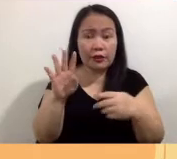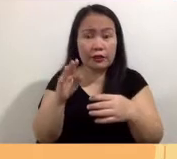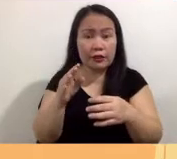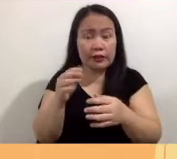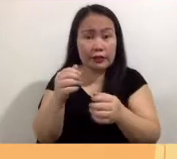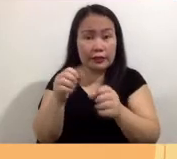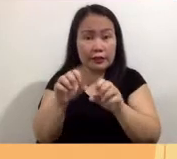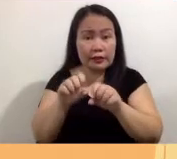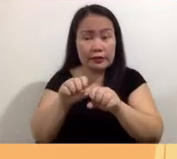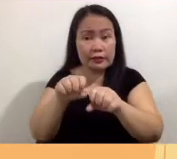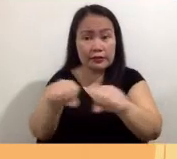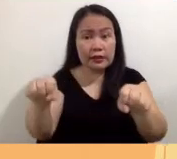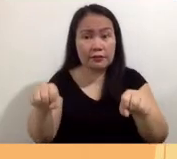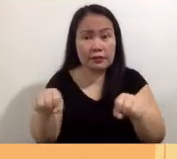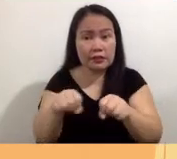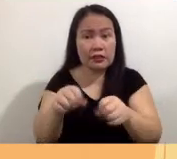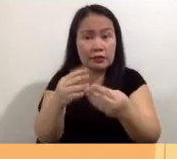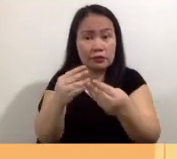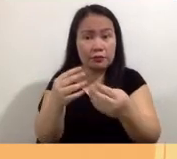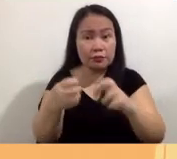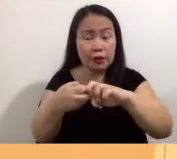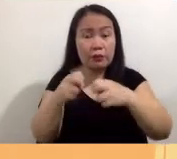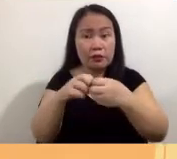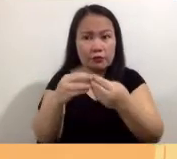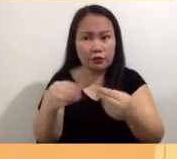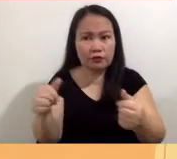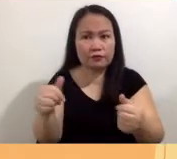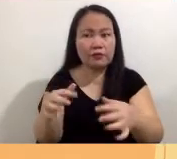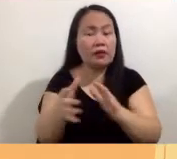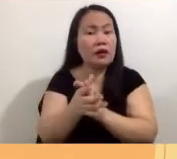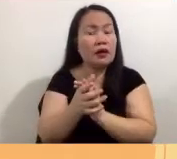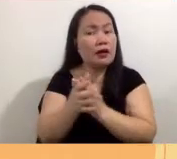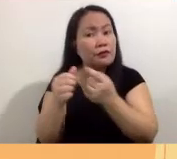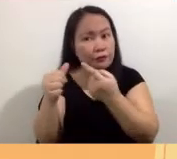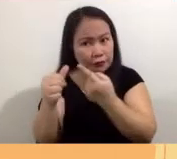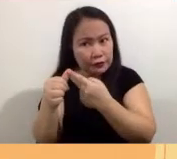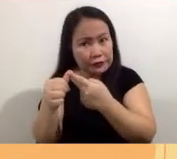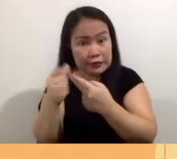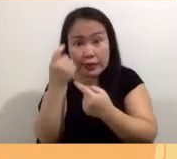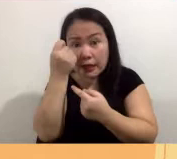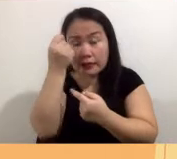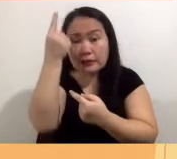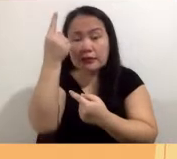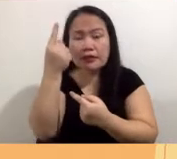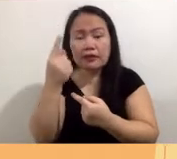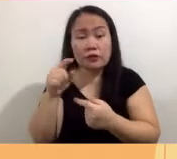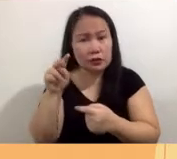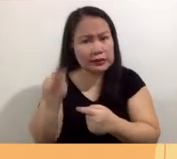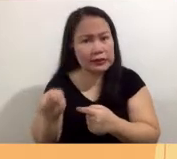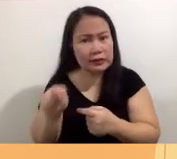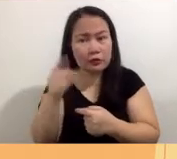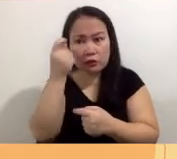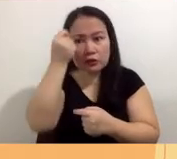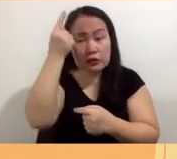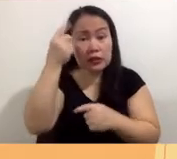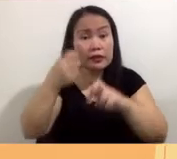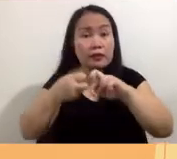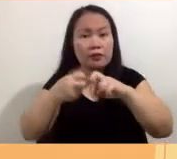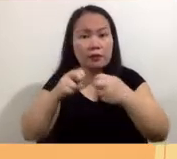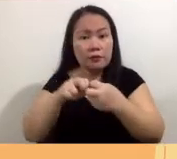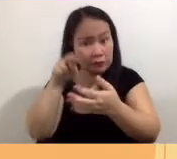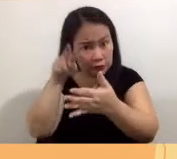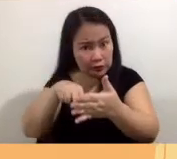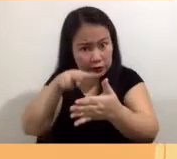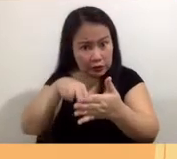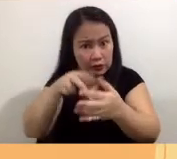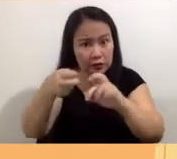solving. How to solve a problem? So first, understanding the problem. You have to understand the problem,